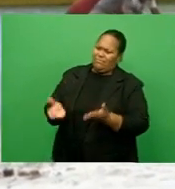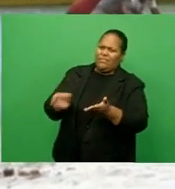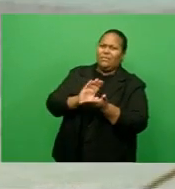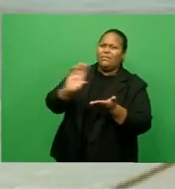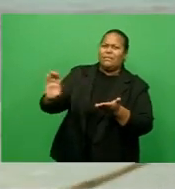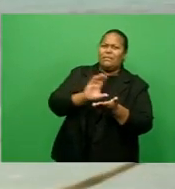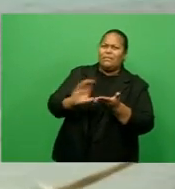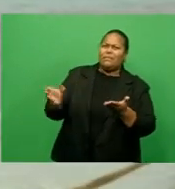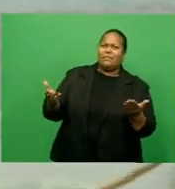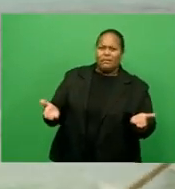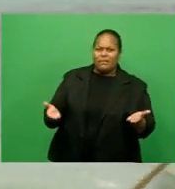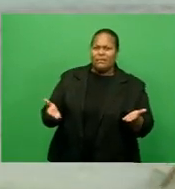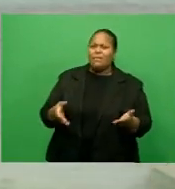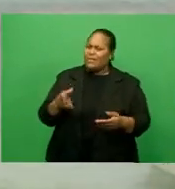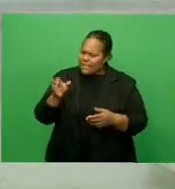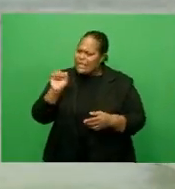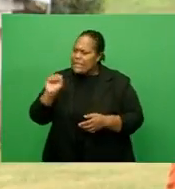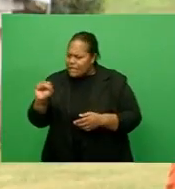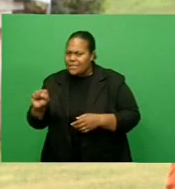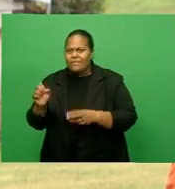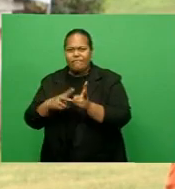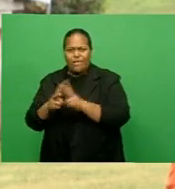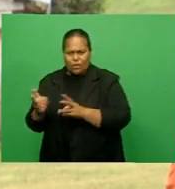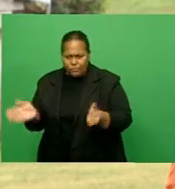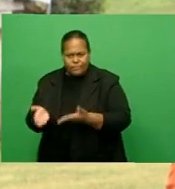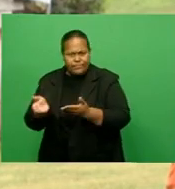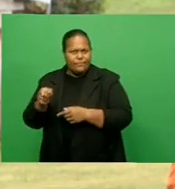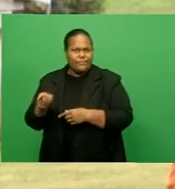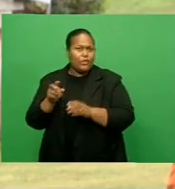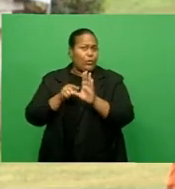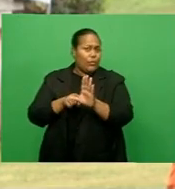Million initiative in his village.